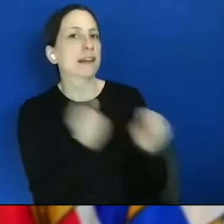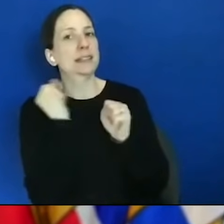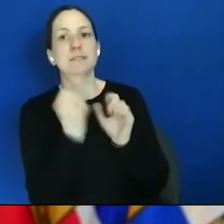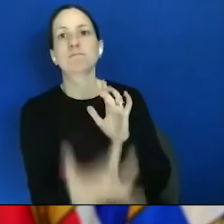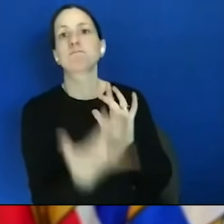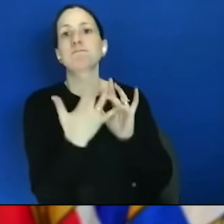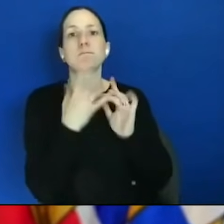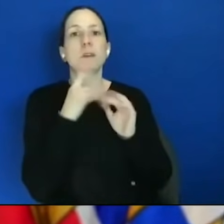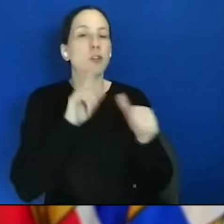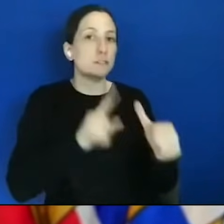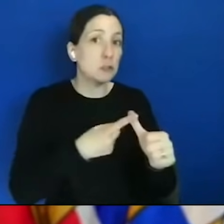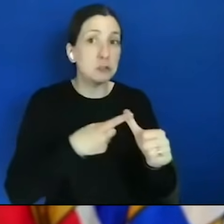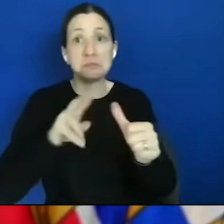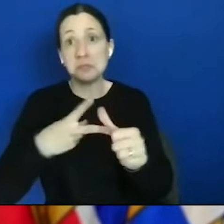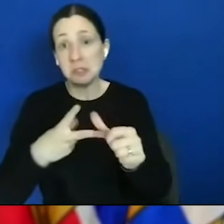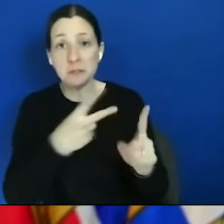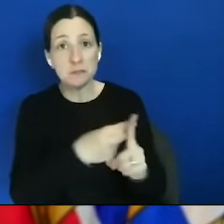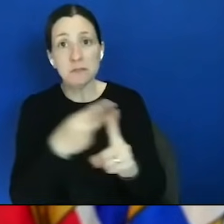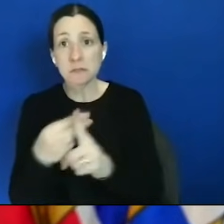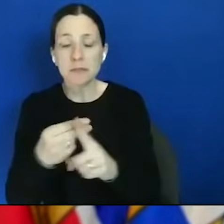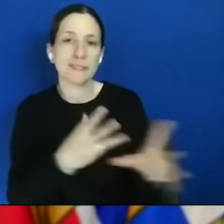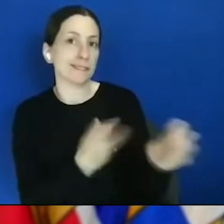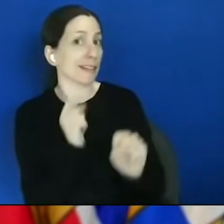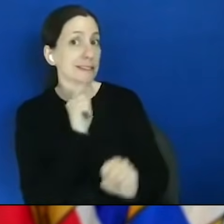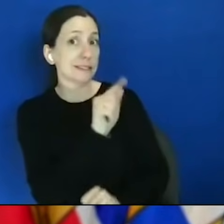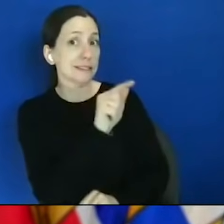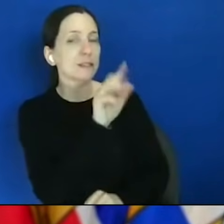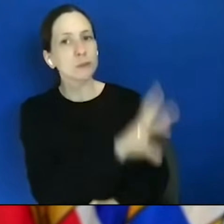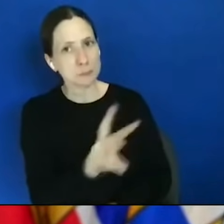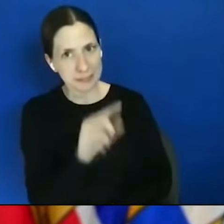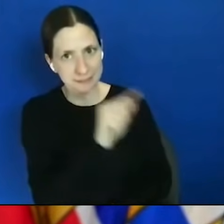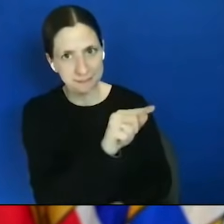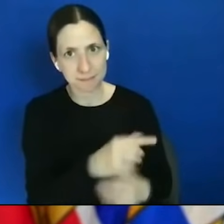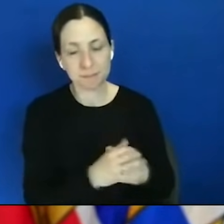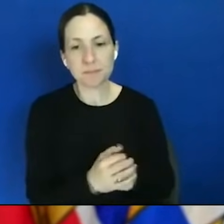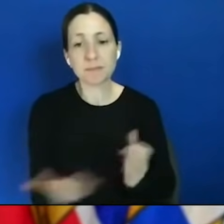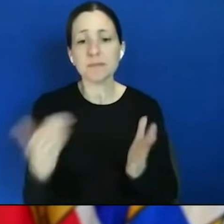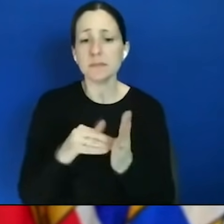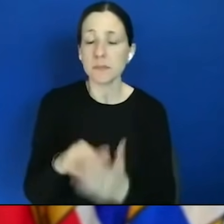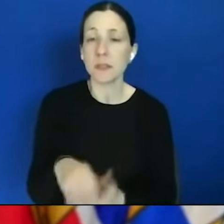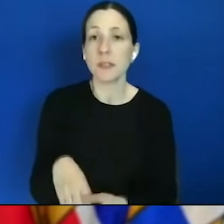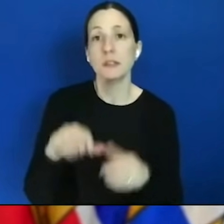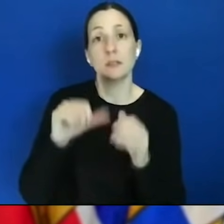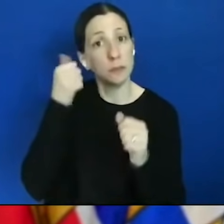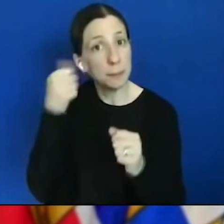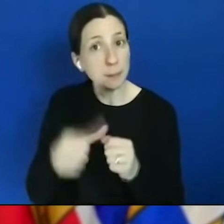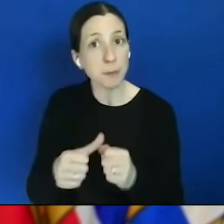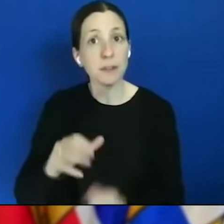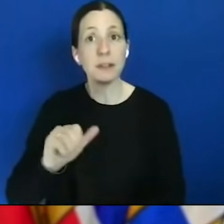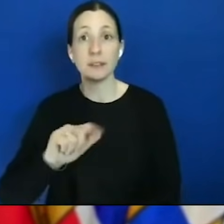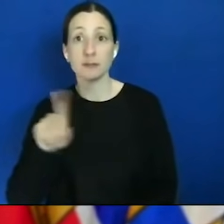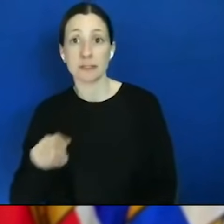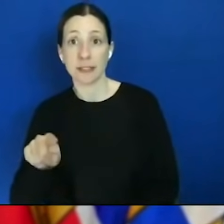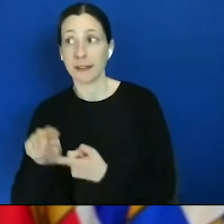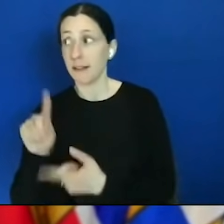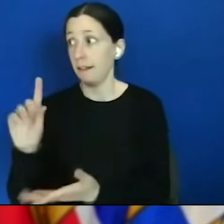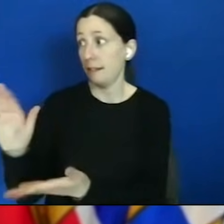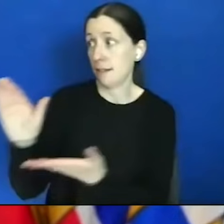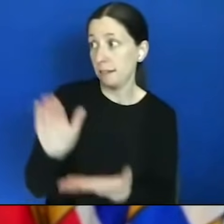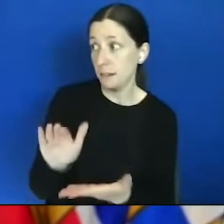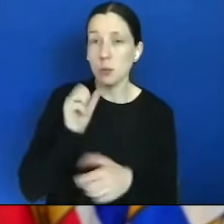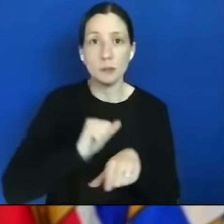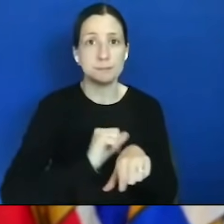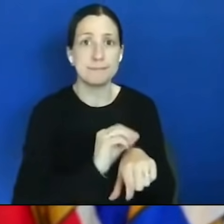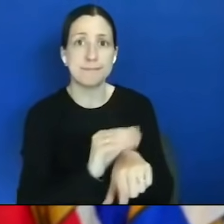your first or your second appointment. Today, as I mentioned, the AstraZeneca vaccine is getting shipped to pharmacies throughout